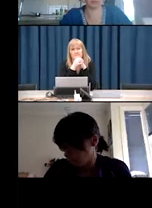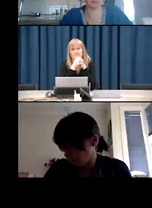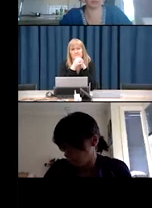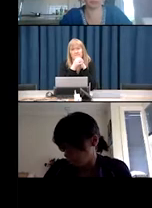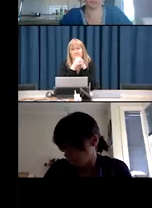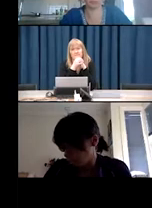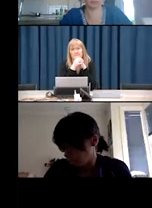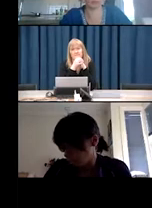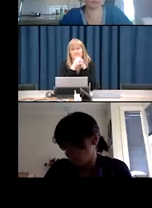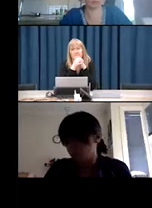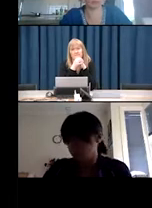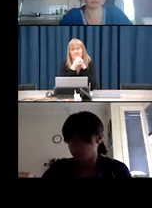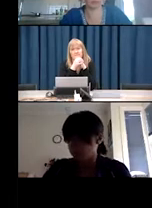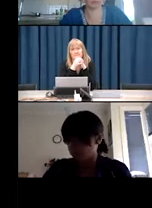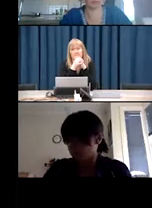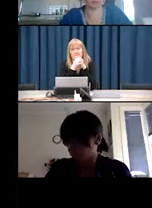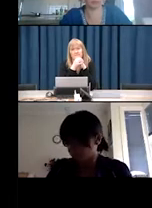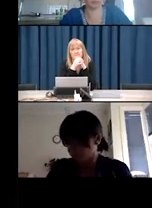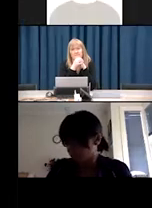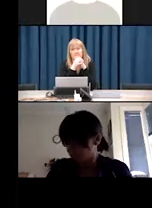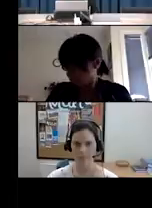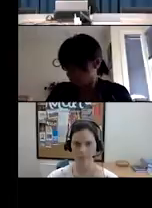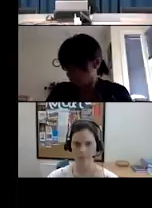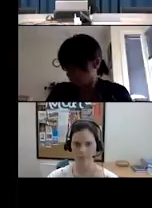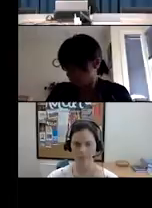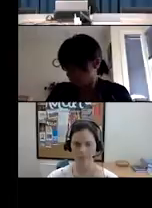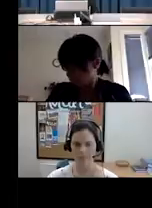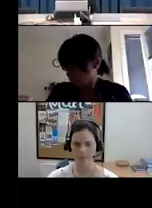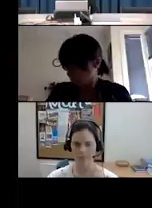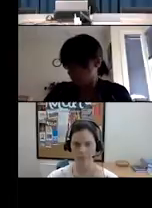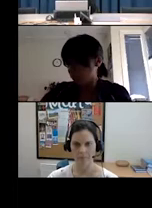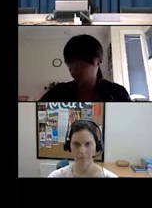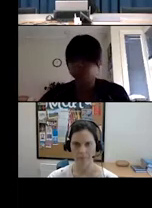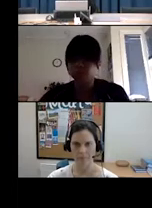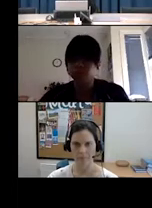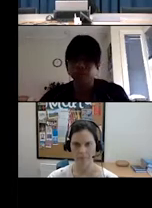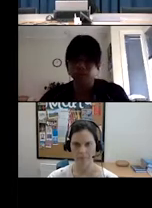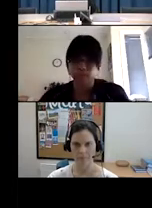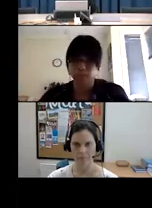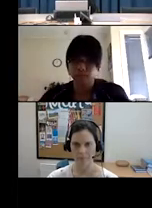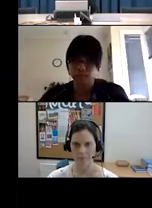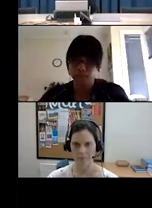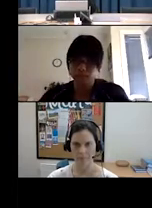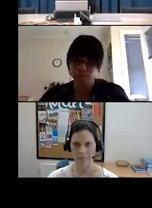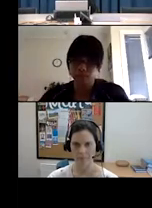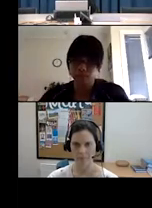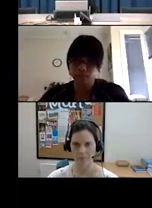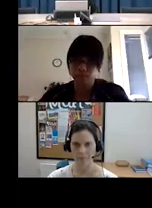their experiences really gives you something to think about. And that's what she was trying to achieve here with this installation.